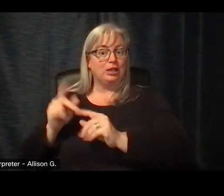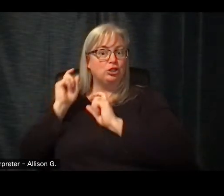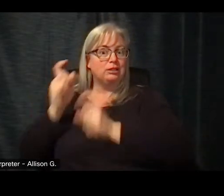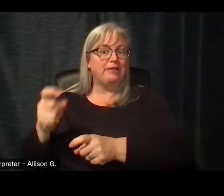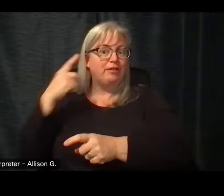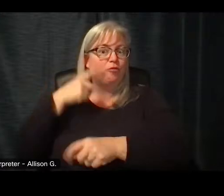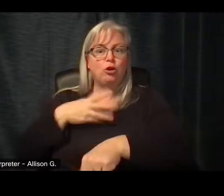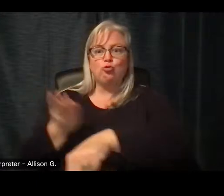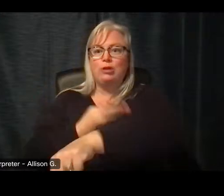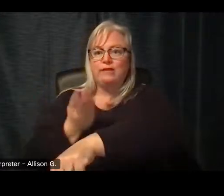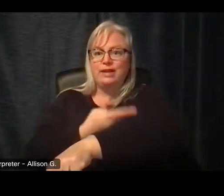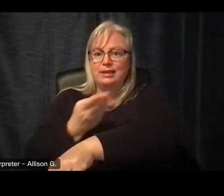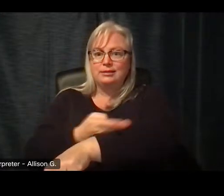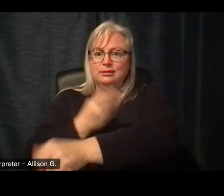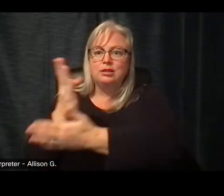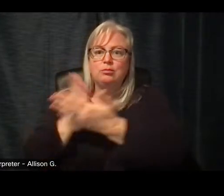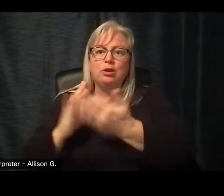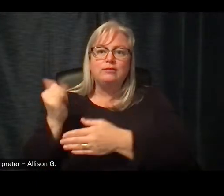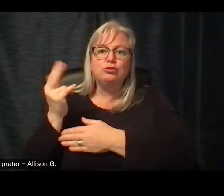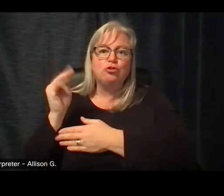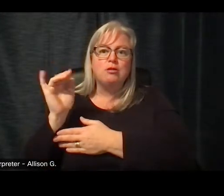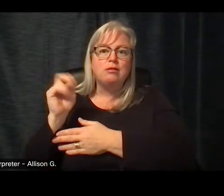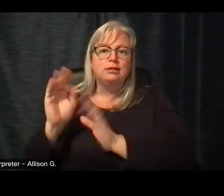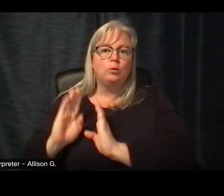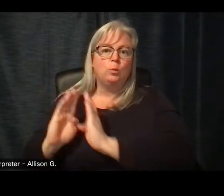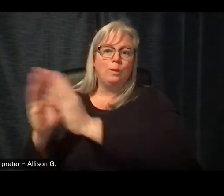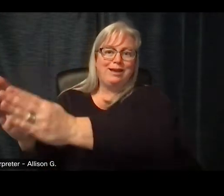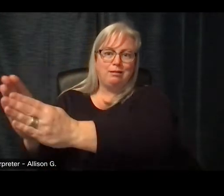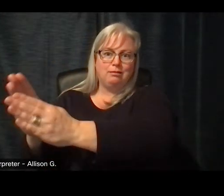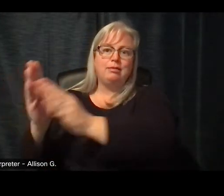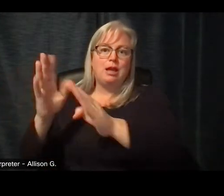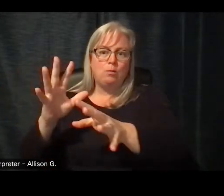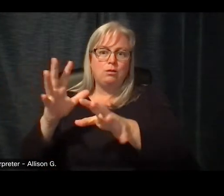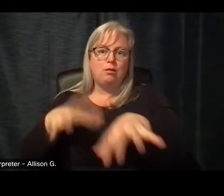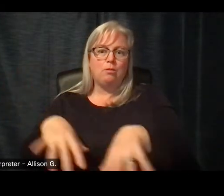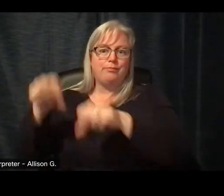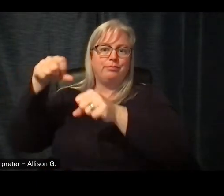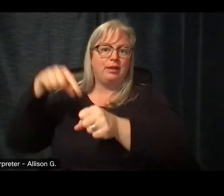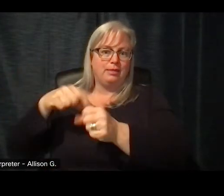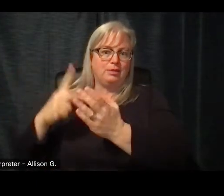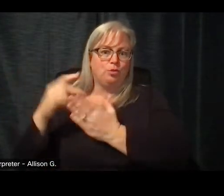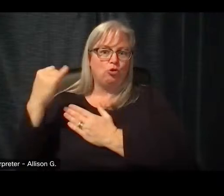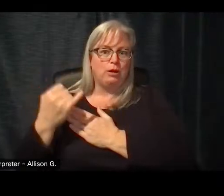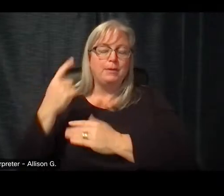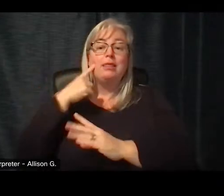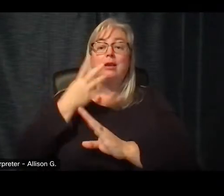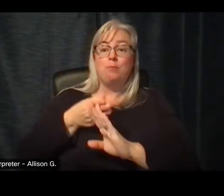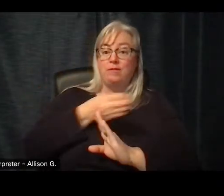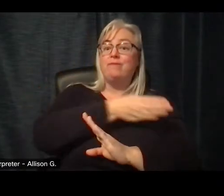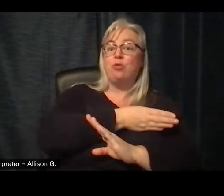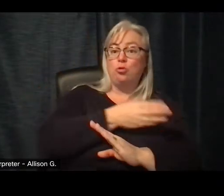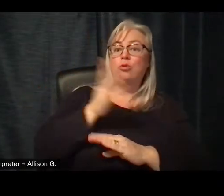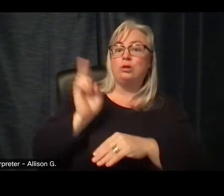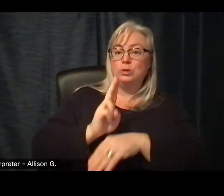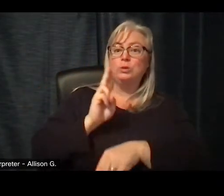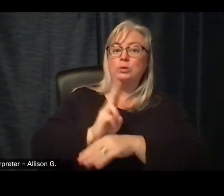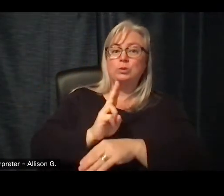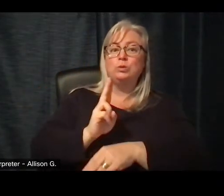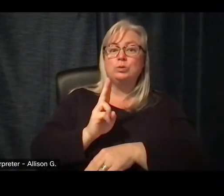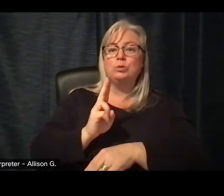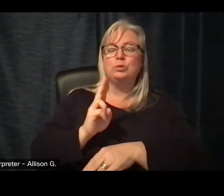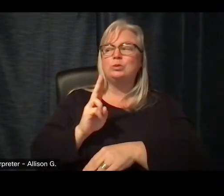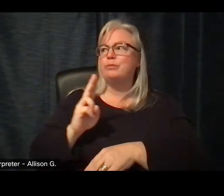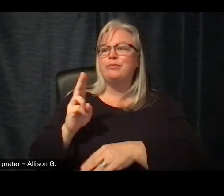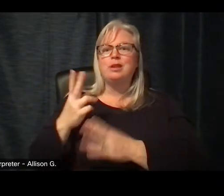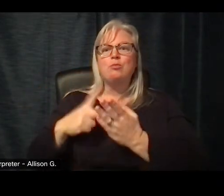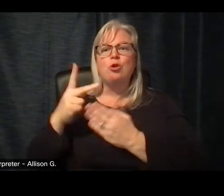to renovate this part of the Johnson Wing that's going to be housing this program. I think prior it had been used, they had a Head